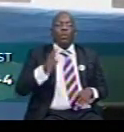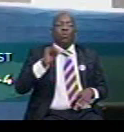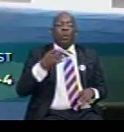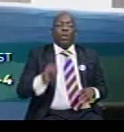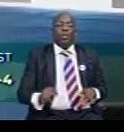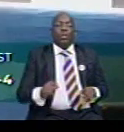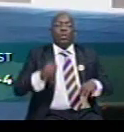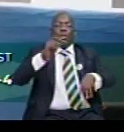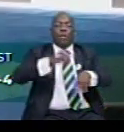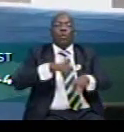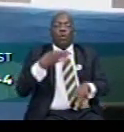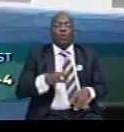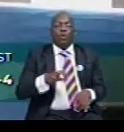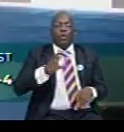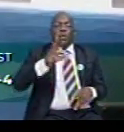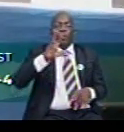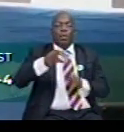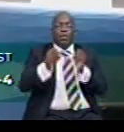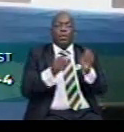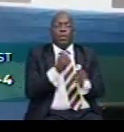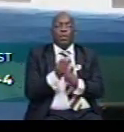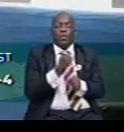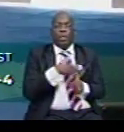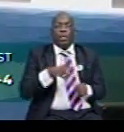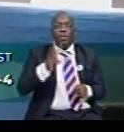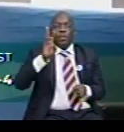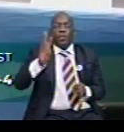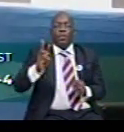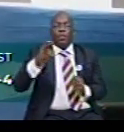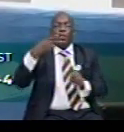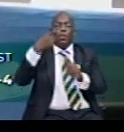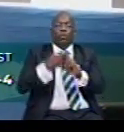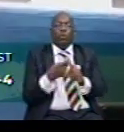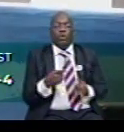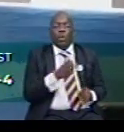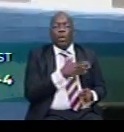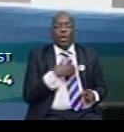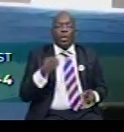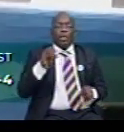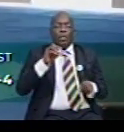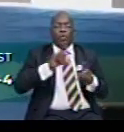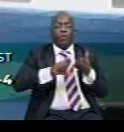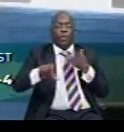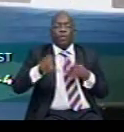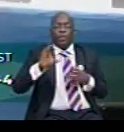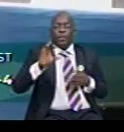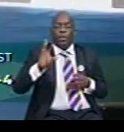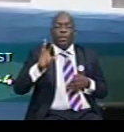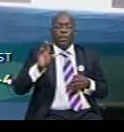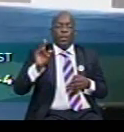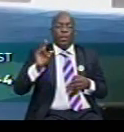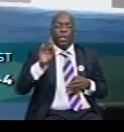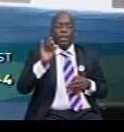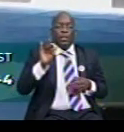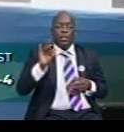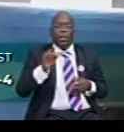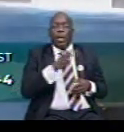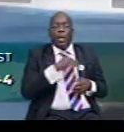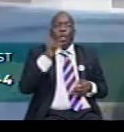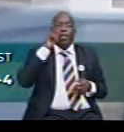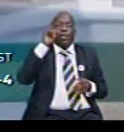3 years and 6 months. And then in verse 18, and he prayed again, and the